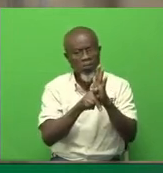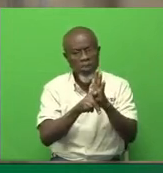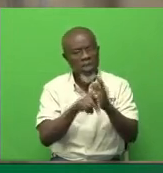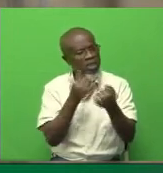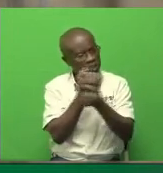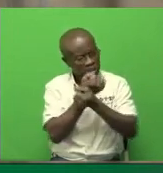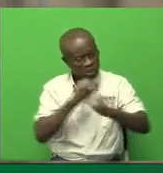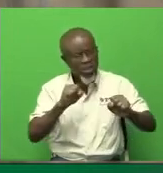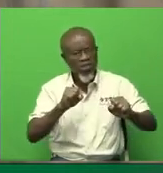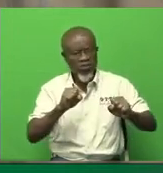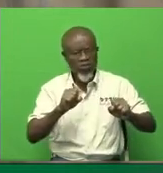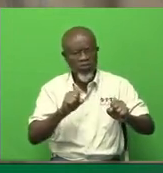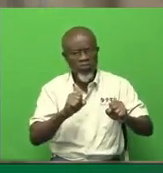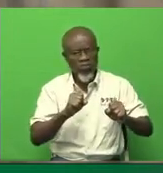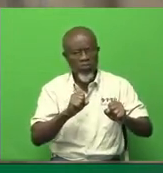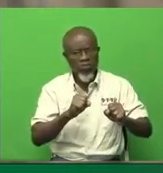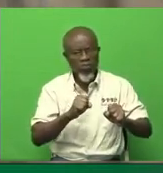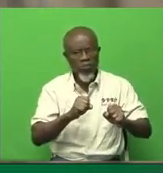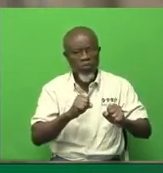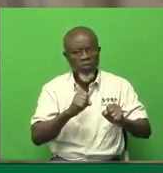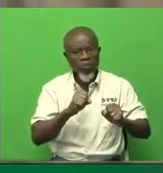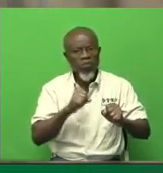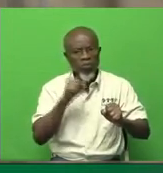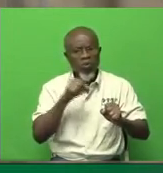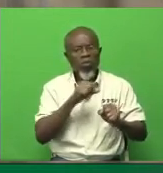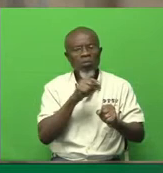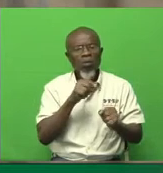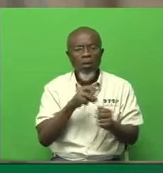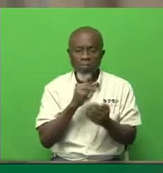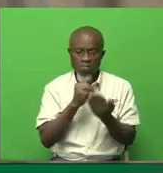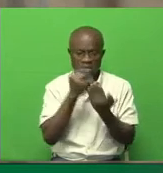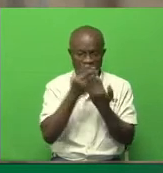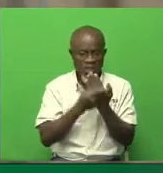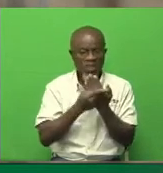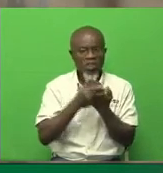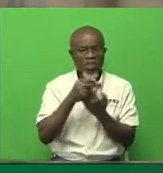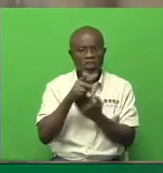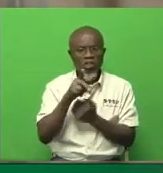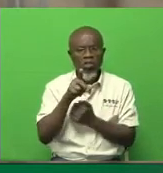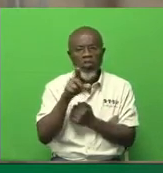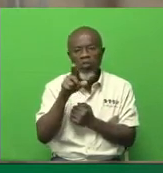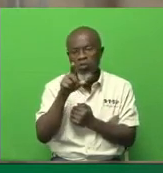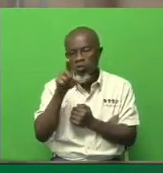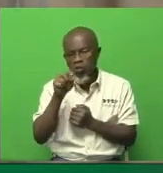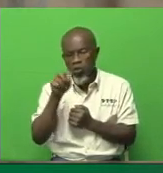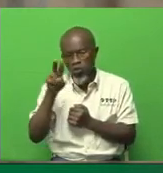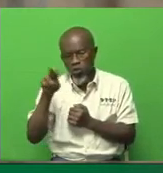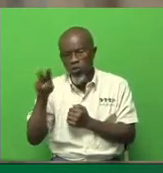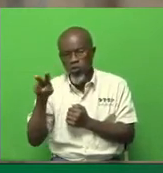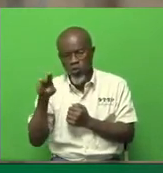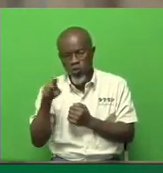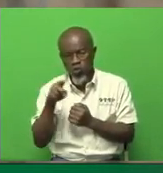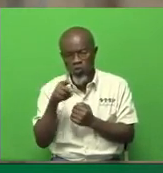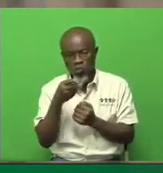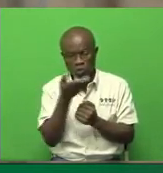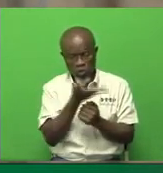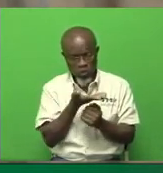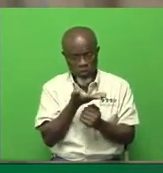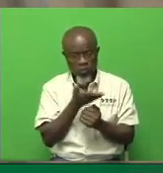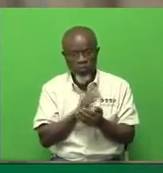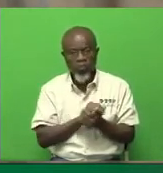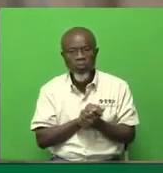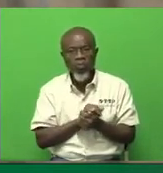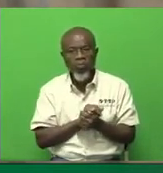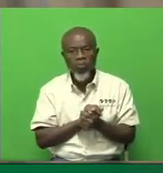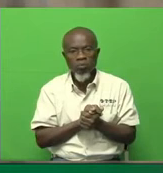safe for use this was published on March 7 2022 one year later in the conversations with the Prime Minister on